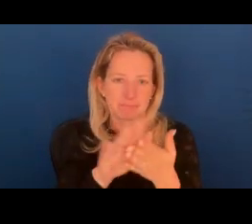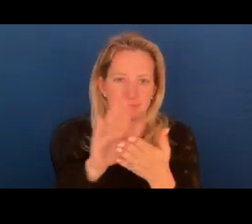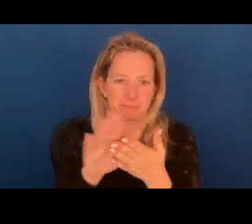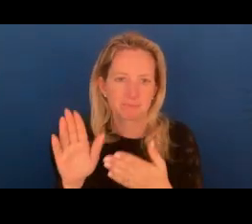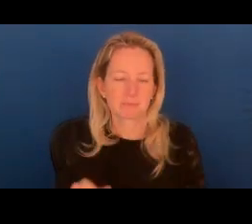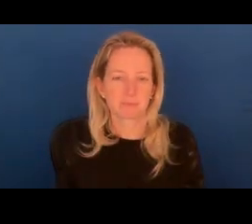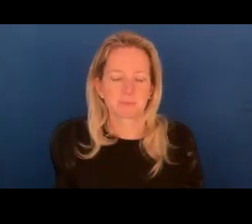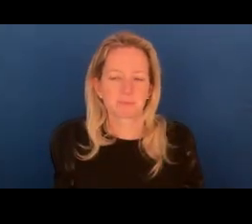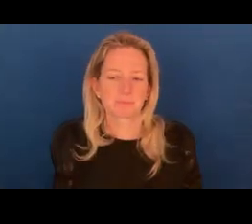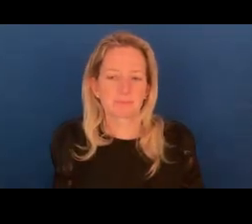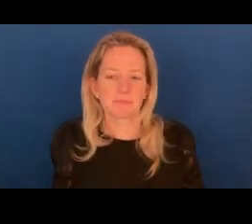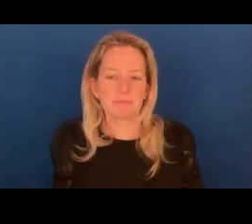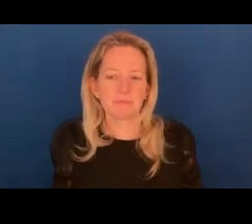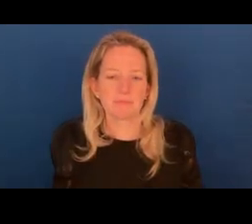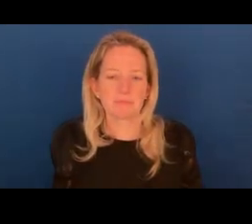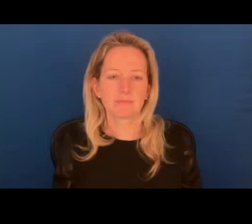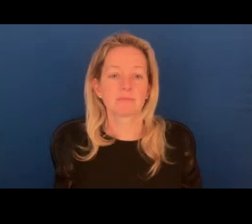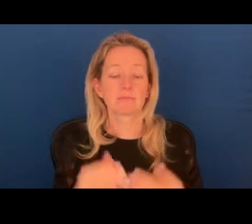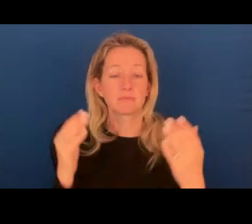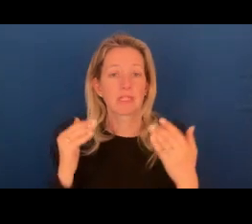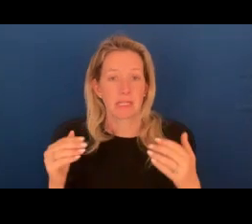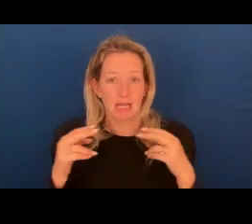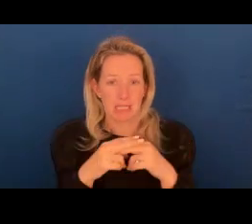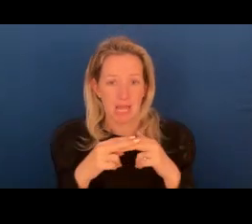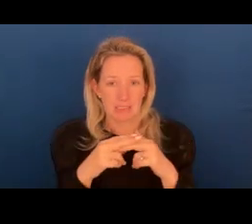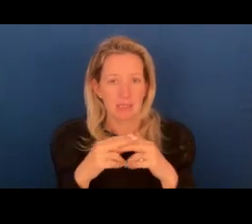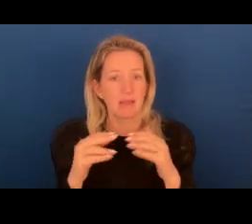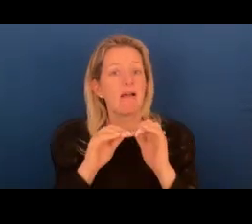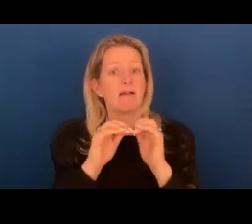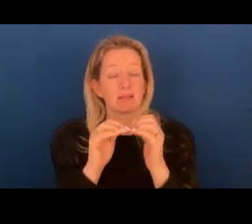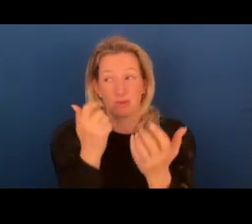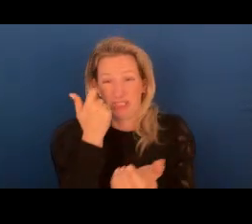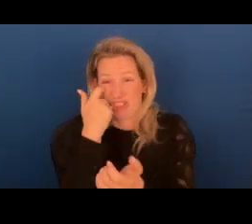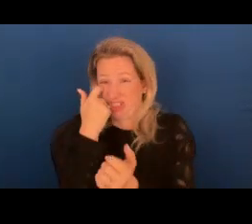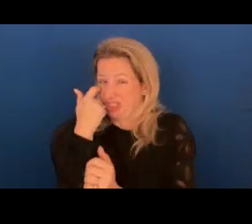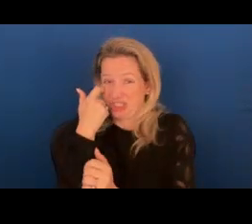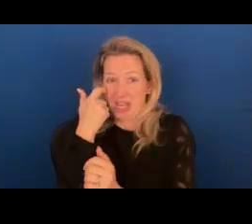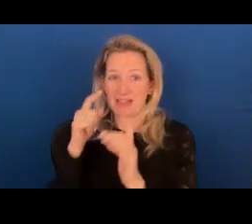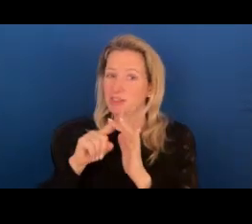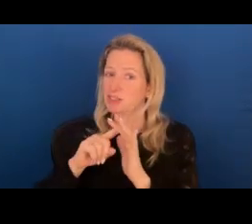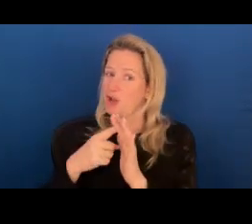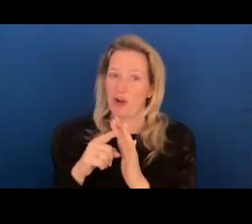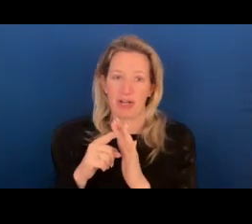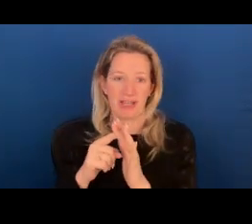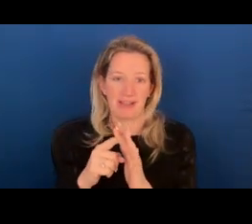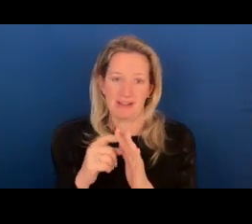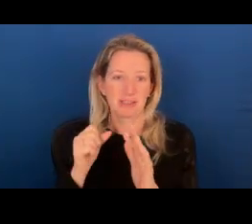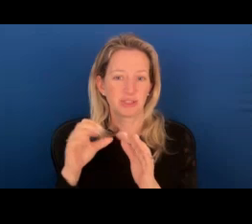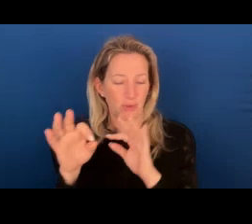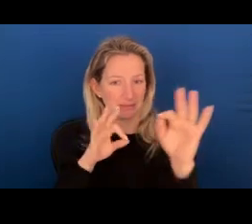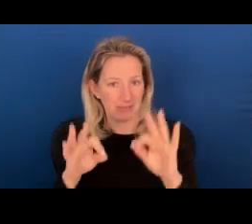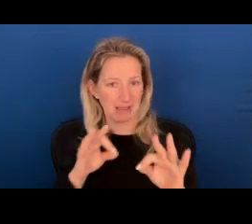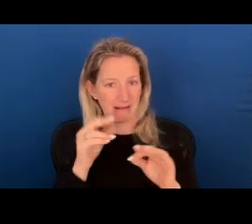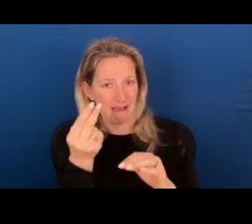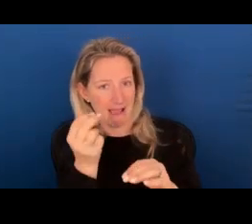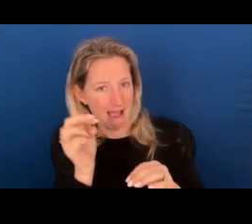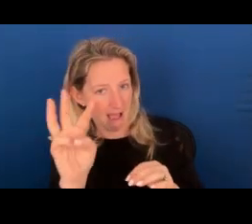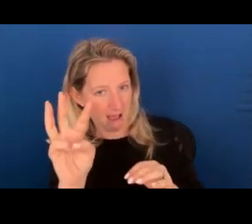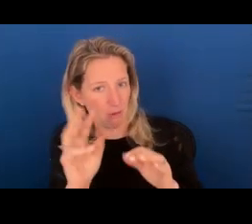So overall, the way we're going to do this, now we're literally just starting. So I'm going to tell you how we're going to do it. And then next